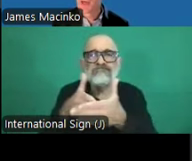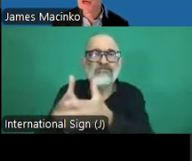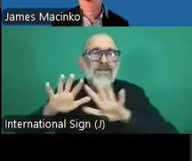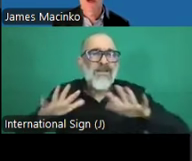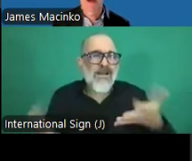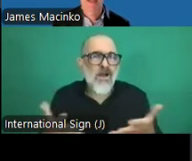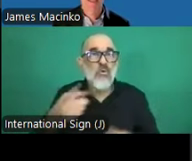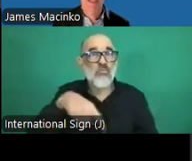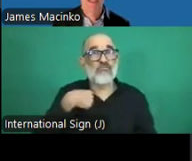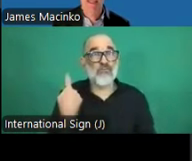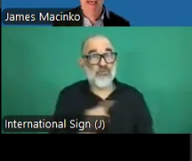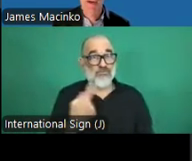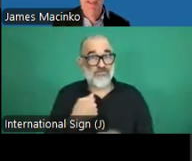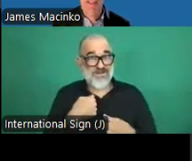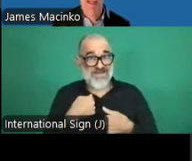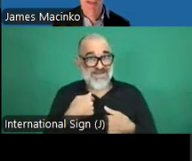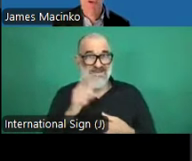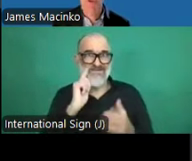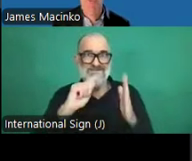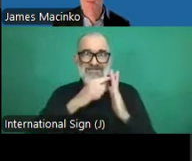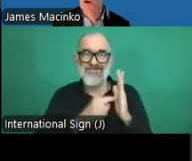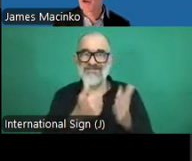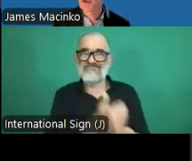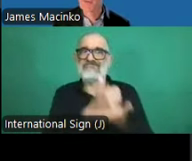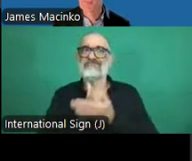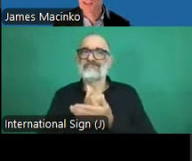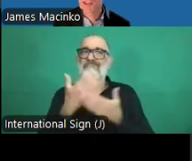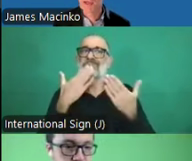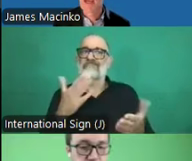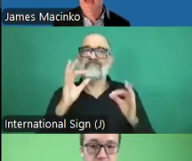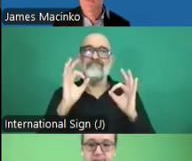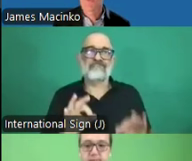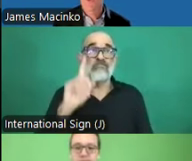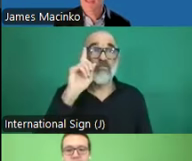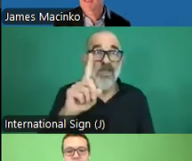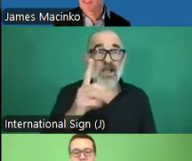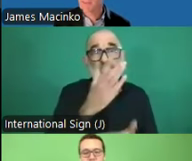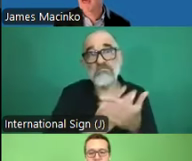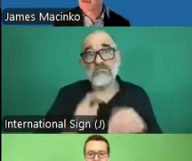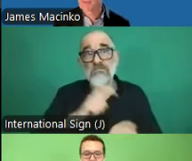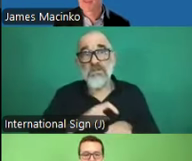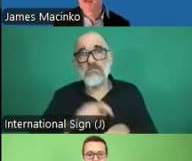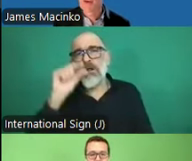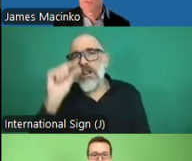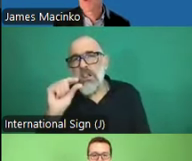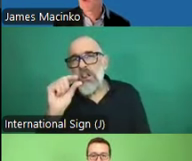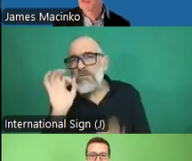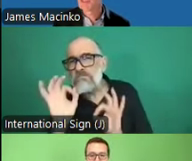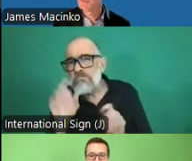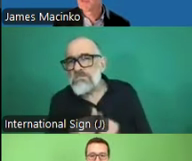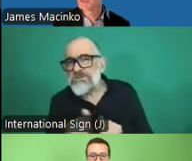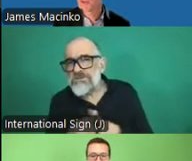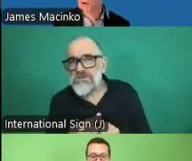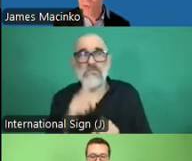elephant, where each indicator is telling us only one part of the picture, and sometimes we